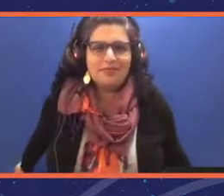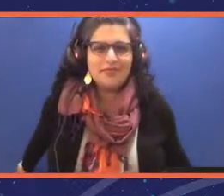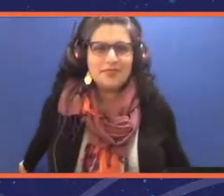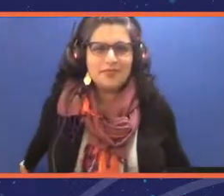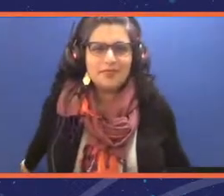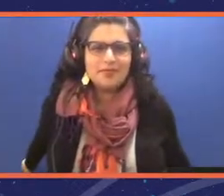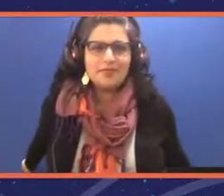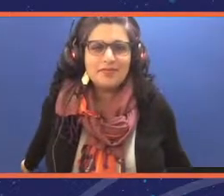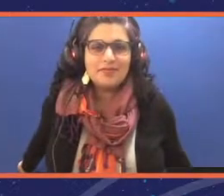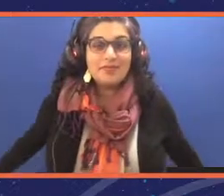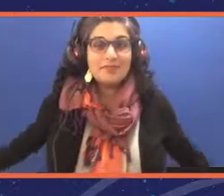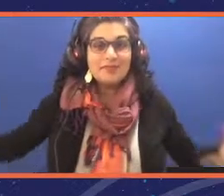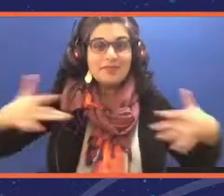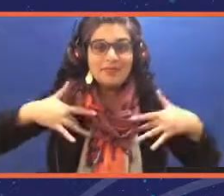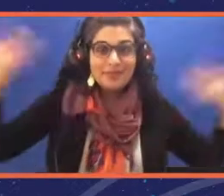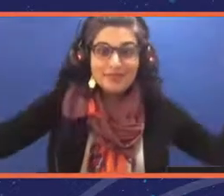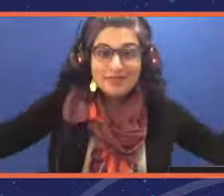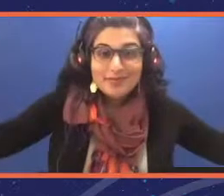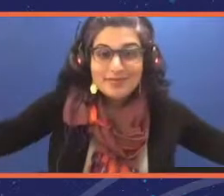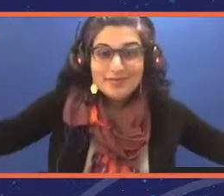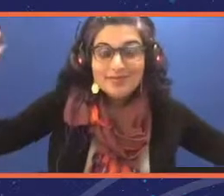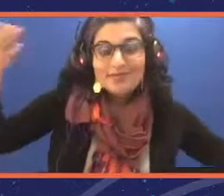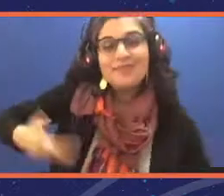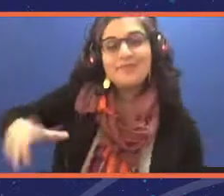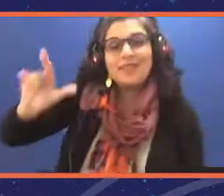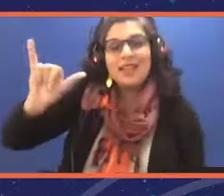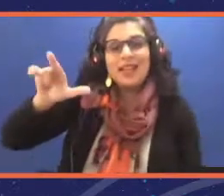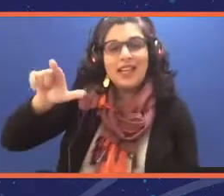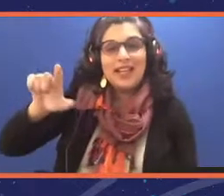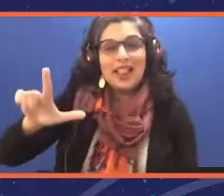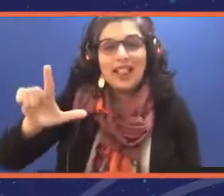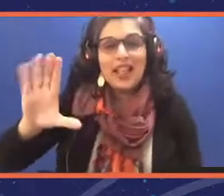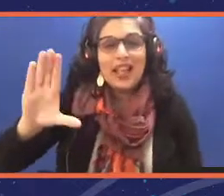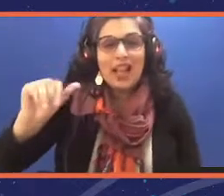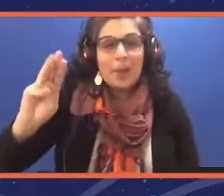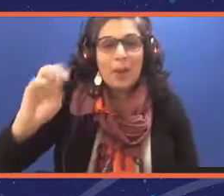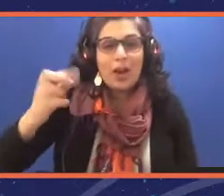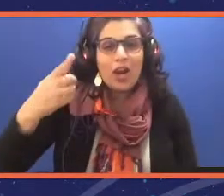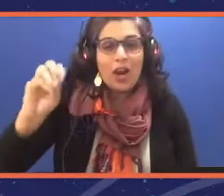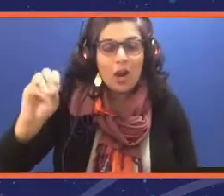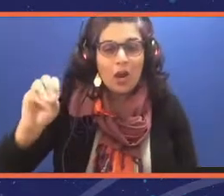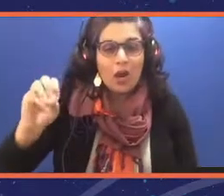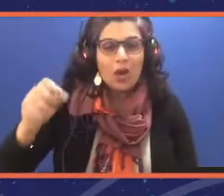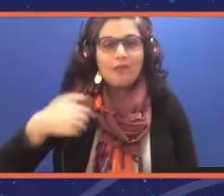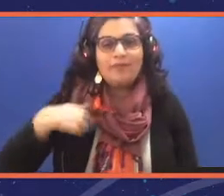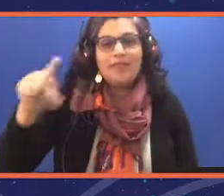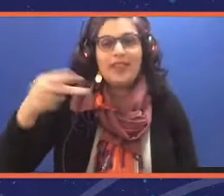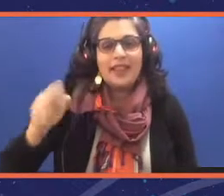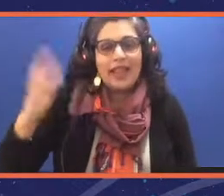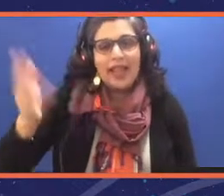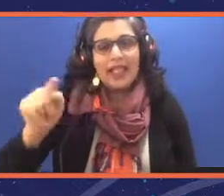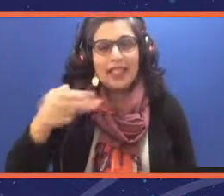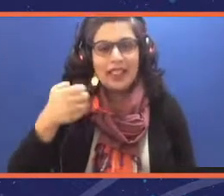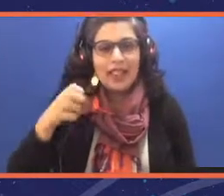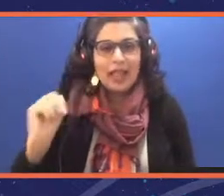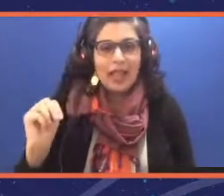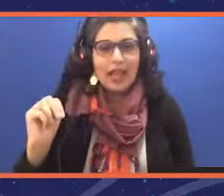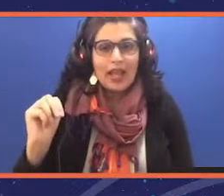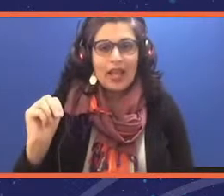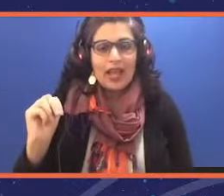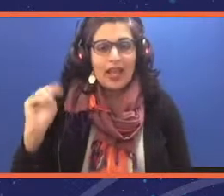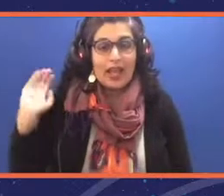What up, y'all? My name is Lael Camargo. I use they, them, theirs pronouns. I come to you